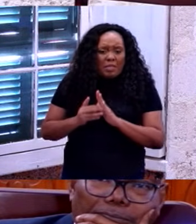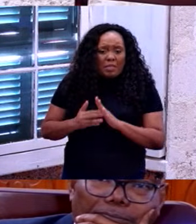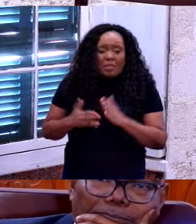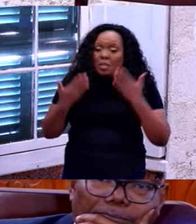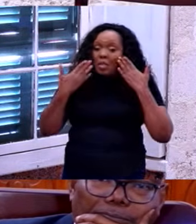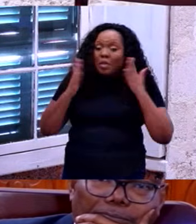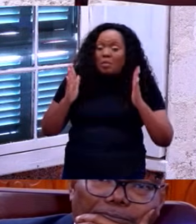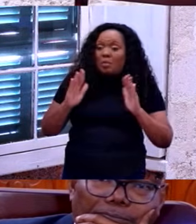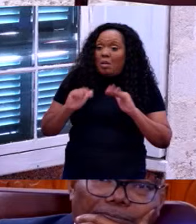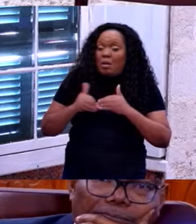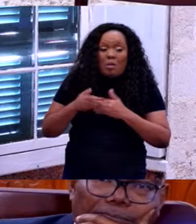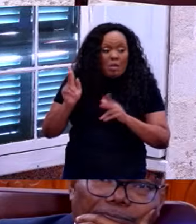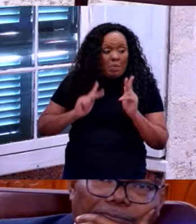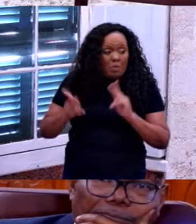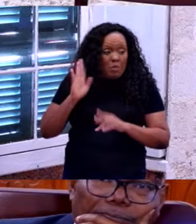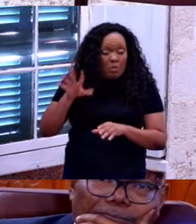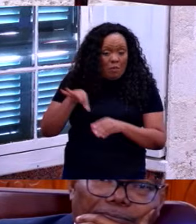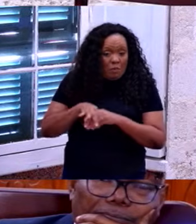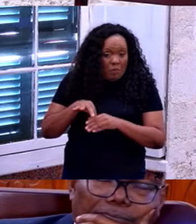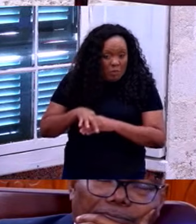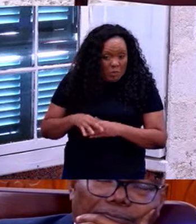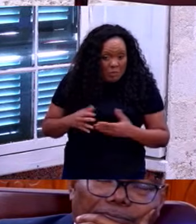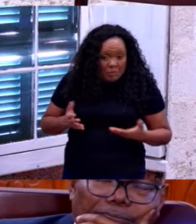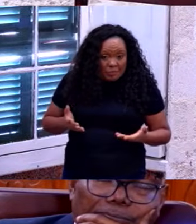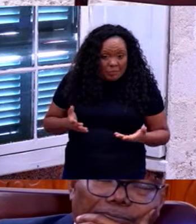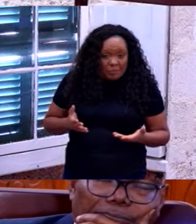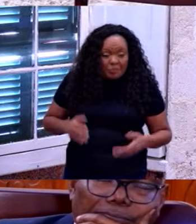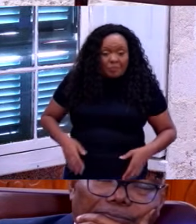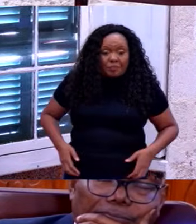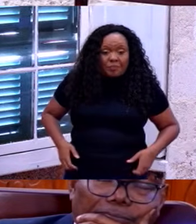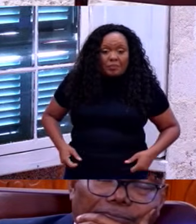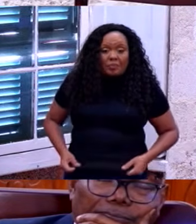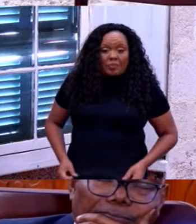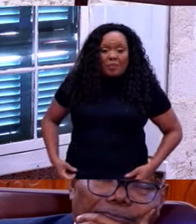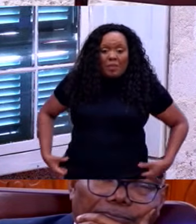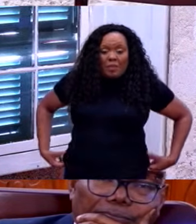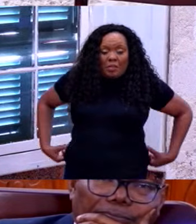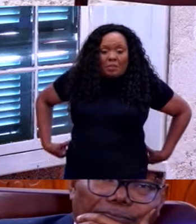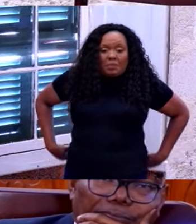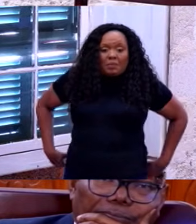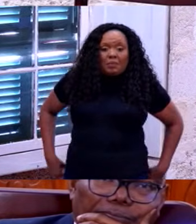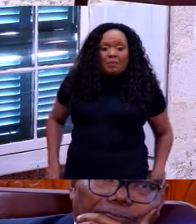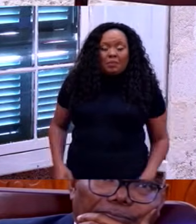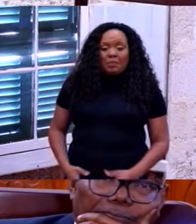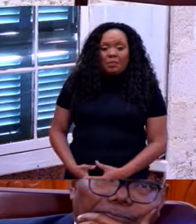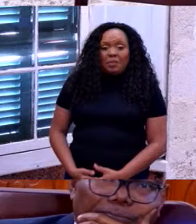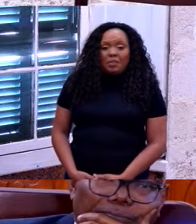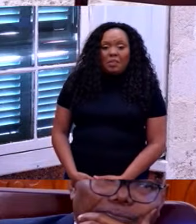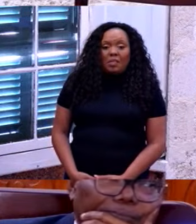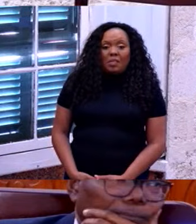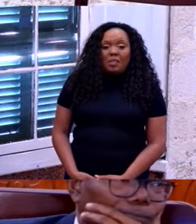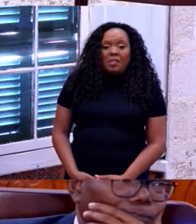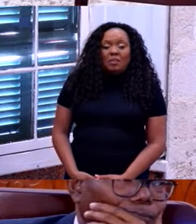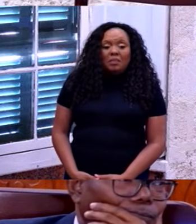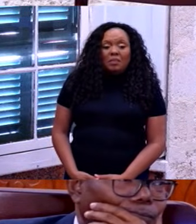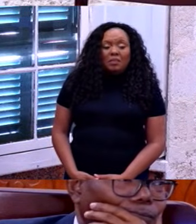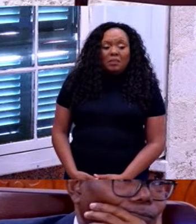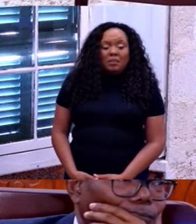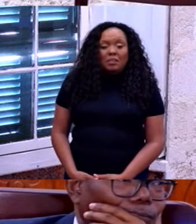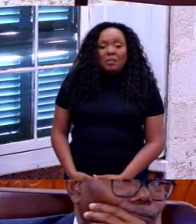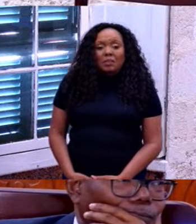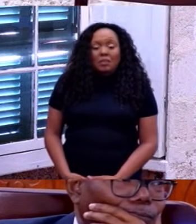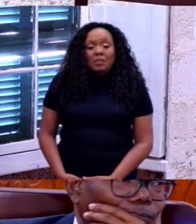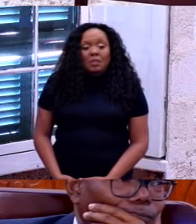vote. And in setting the minority opinion, it was also